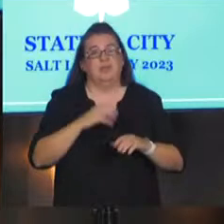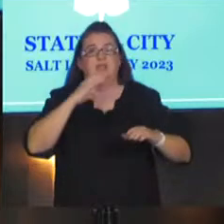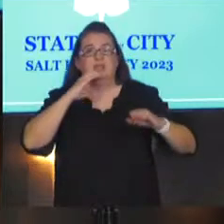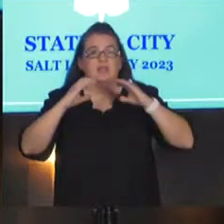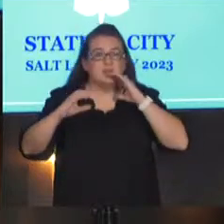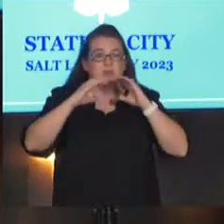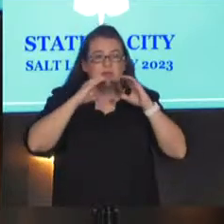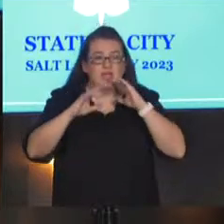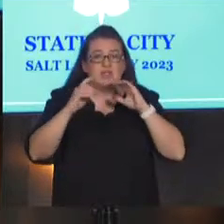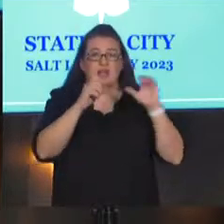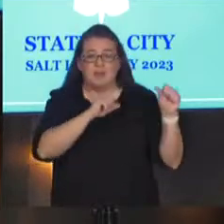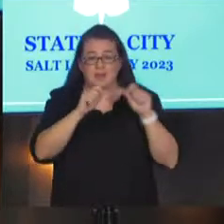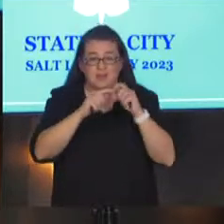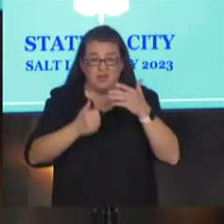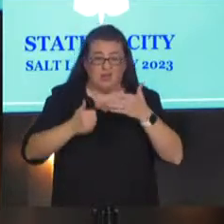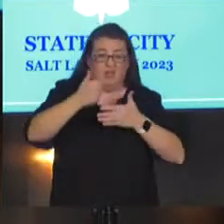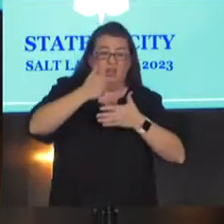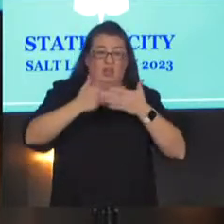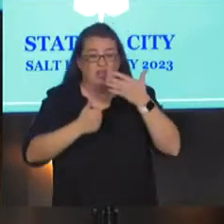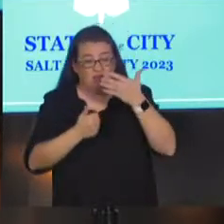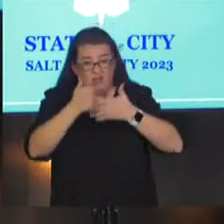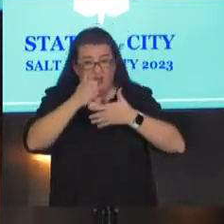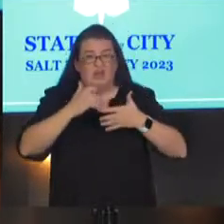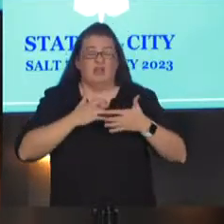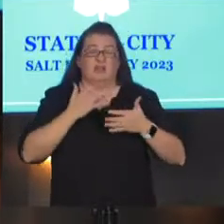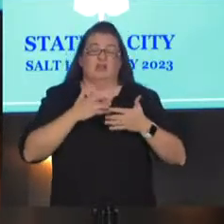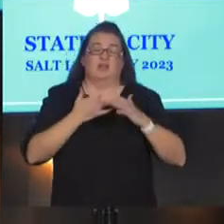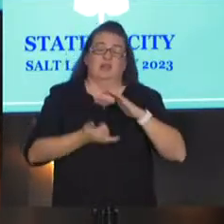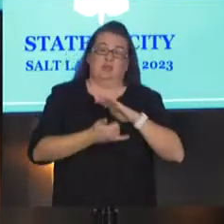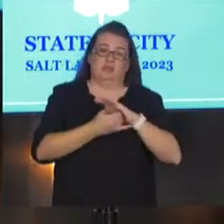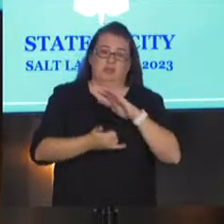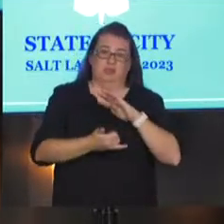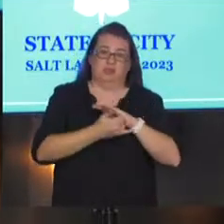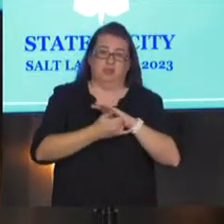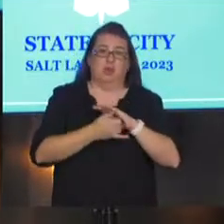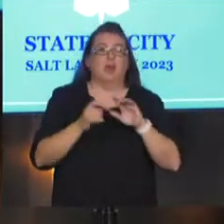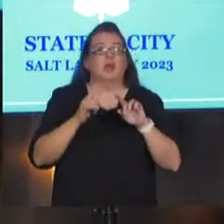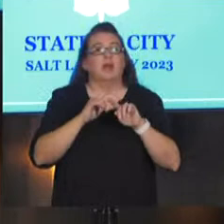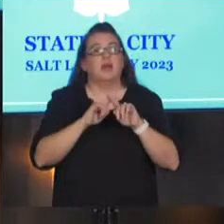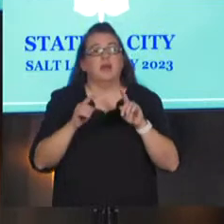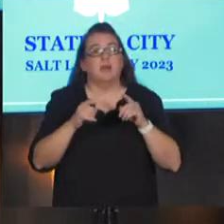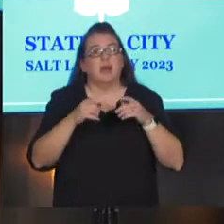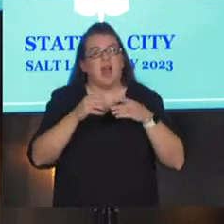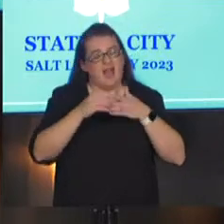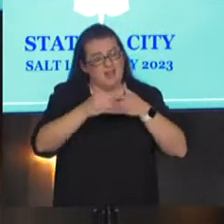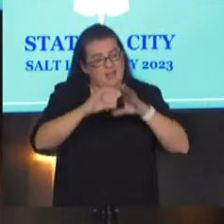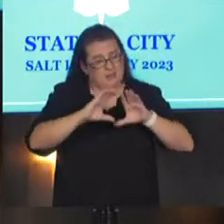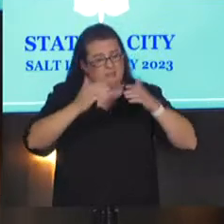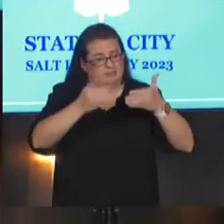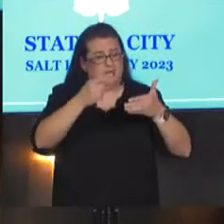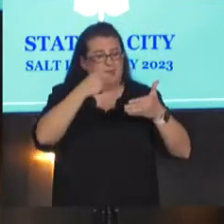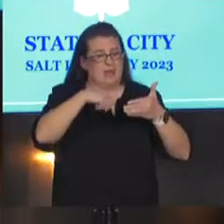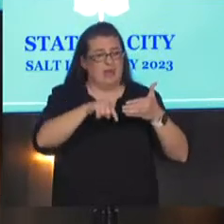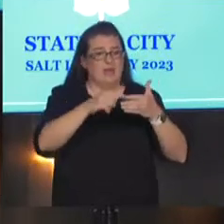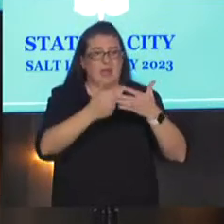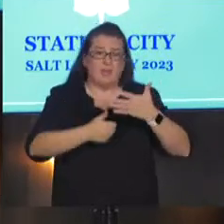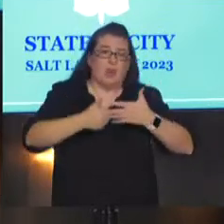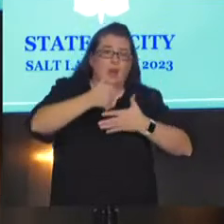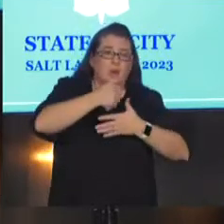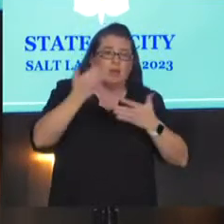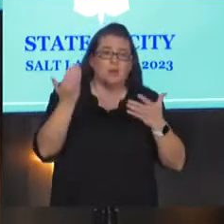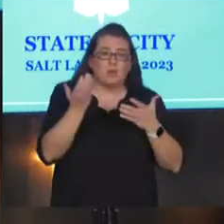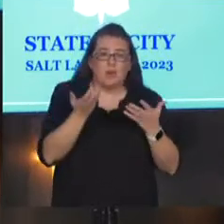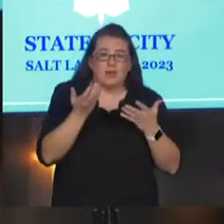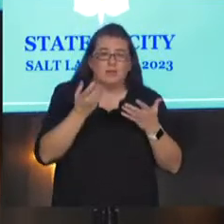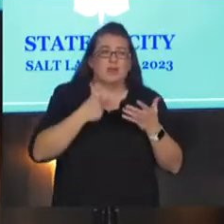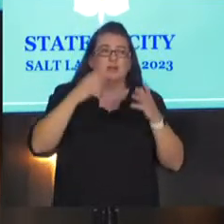Communication and prioritization feel impossible some days. But having leadership that prioritizes a long-term vision where